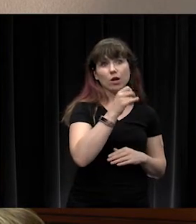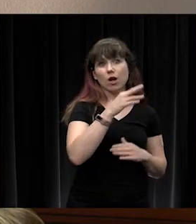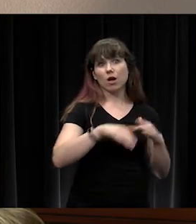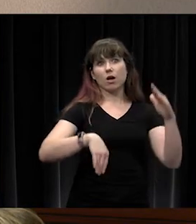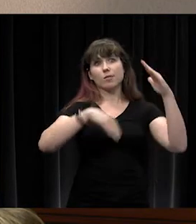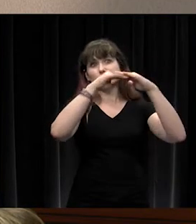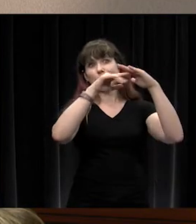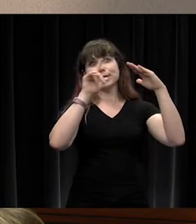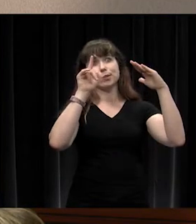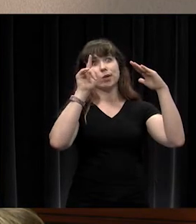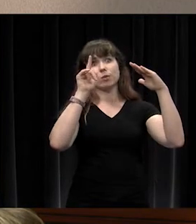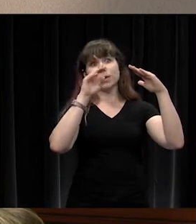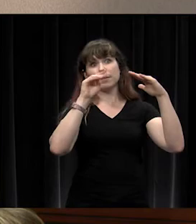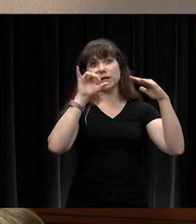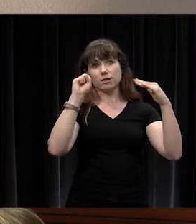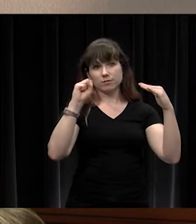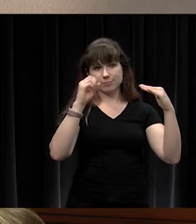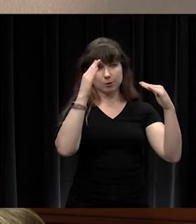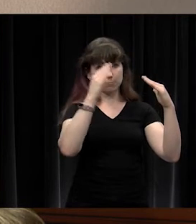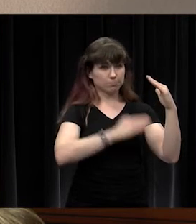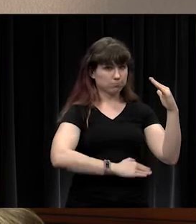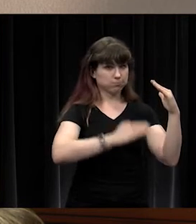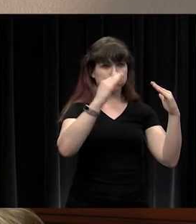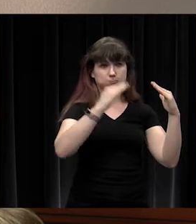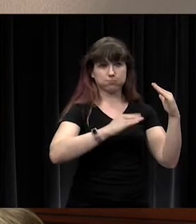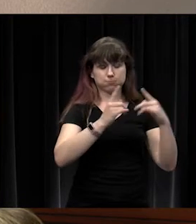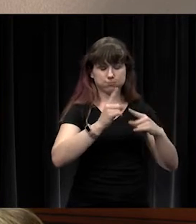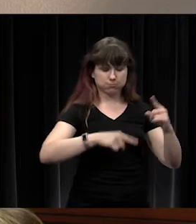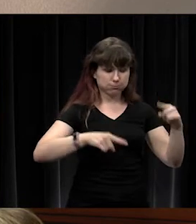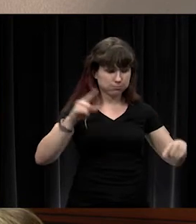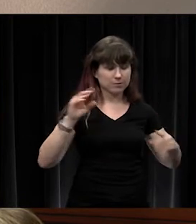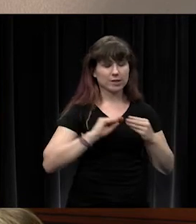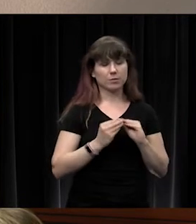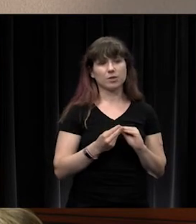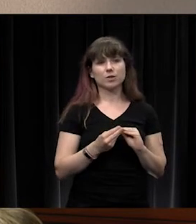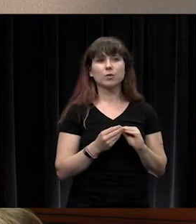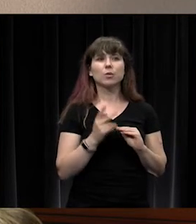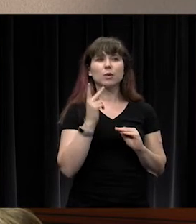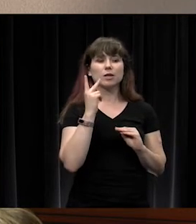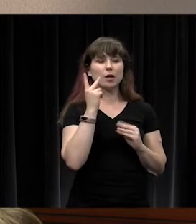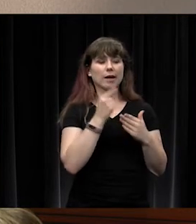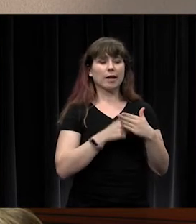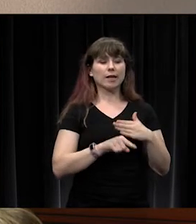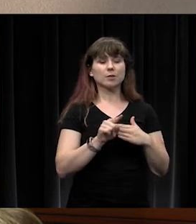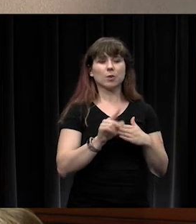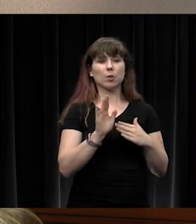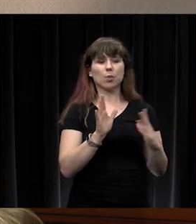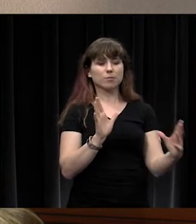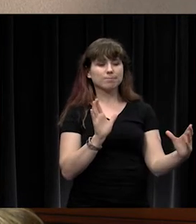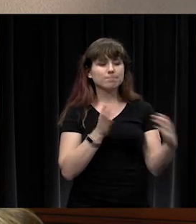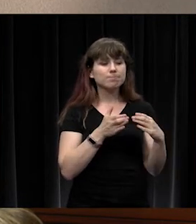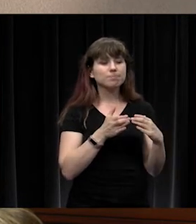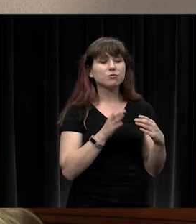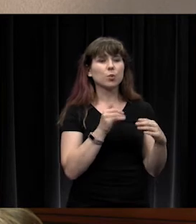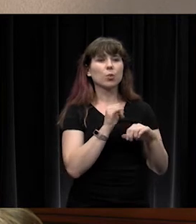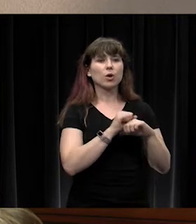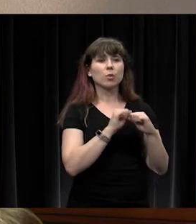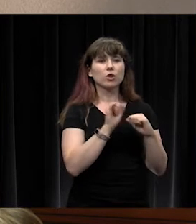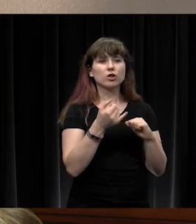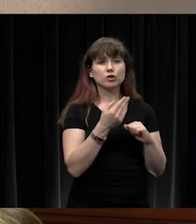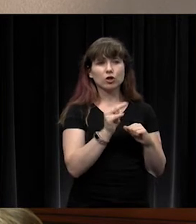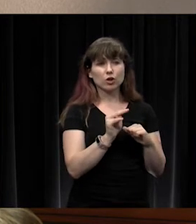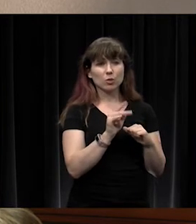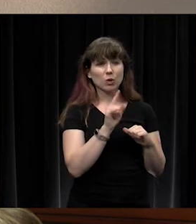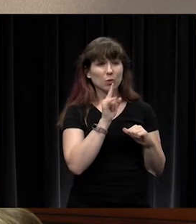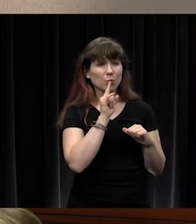some additional market evaluation next week, Monday and Tuesday. We'll work with John to solidify and determine what the actual refinancing